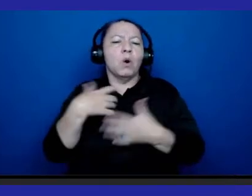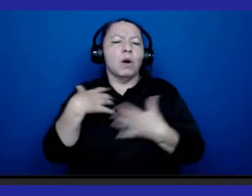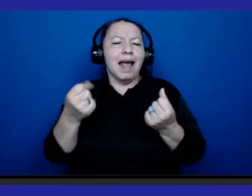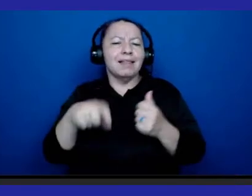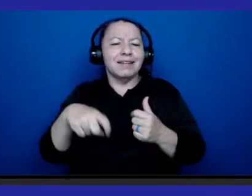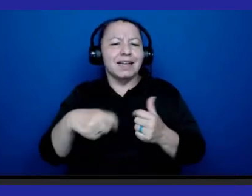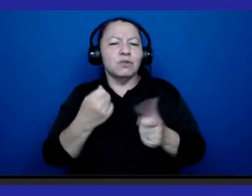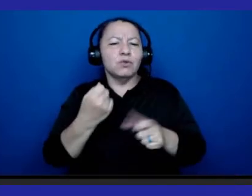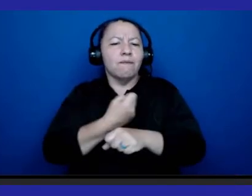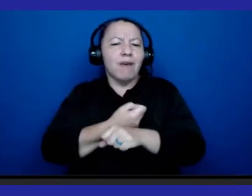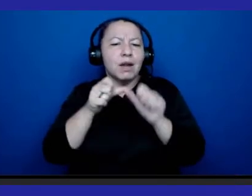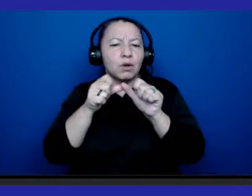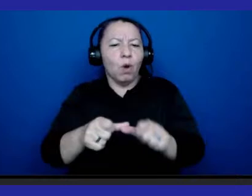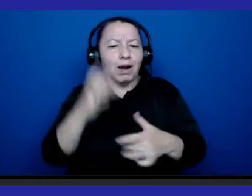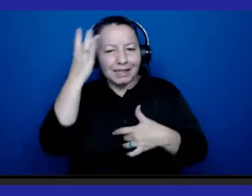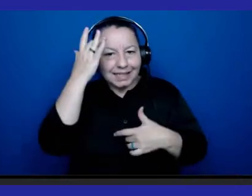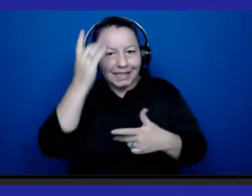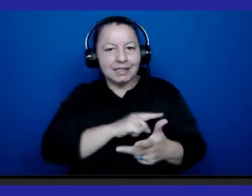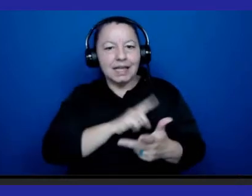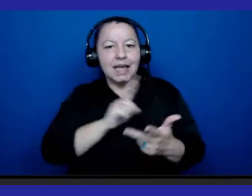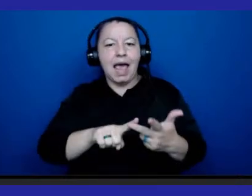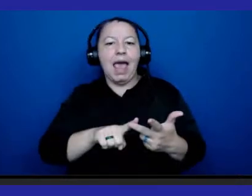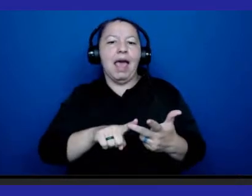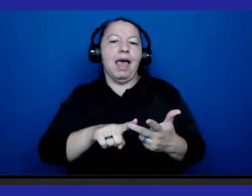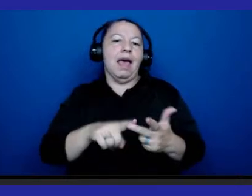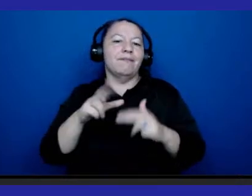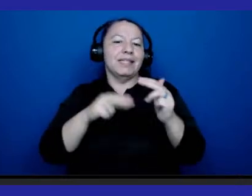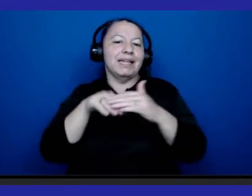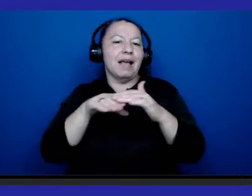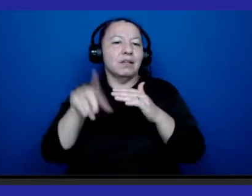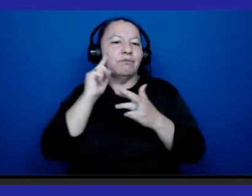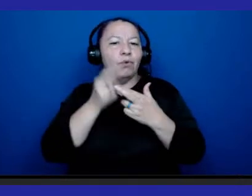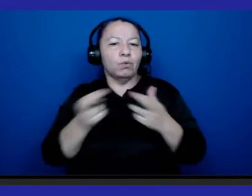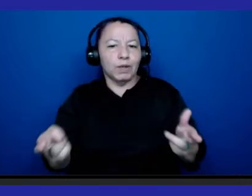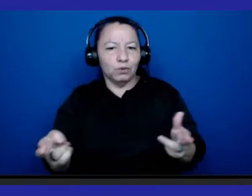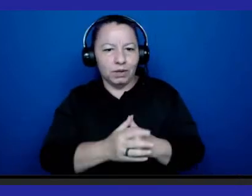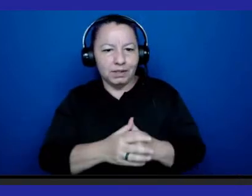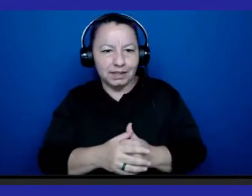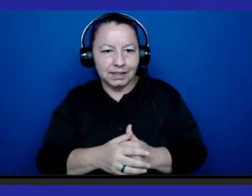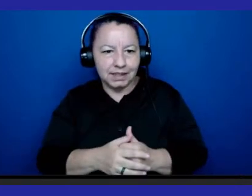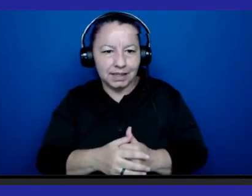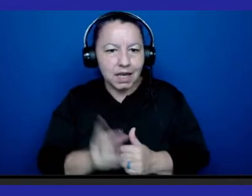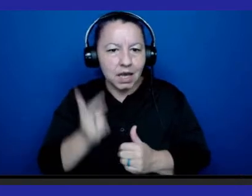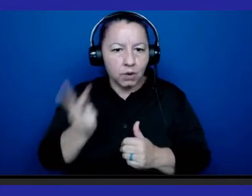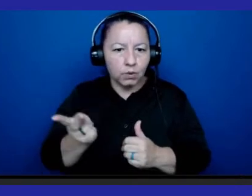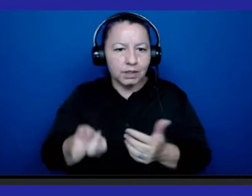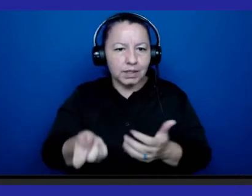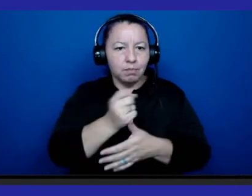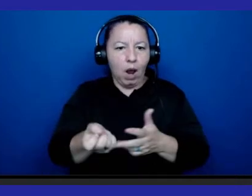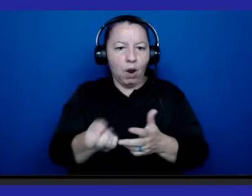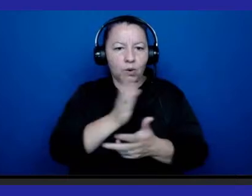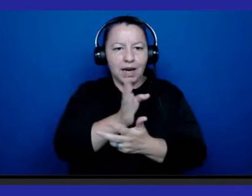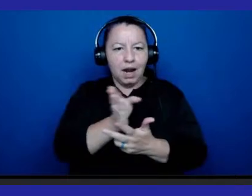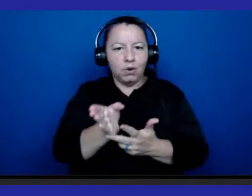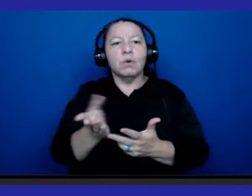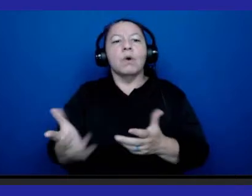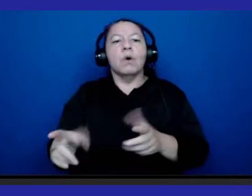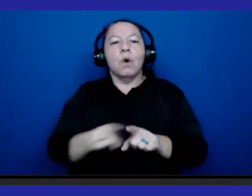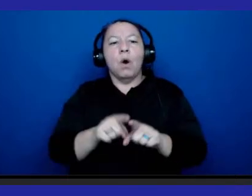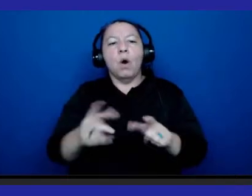to resources. And under each of the priority health needs, you see the priority areas that were all also included